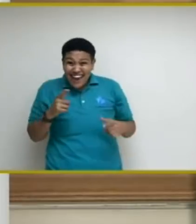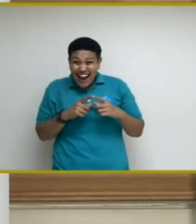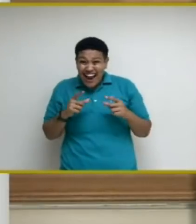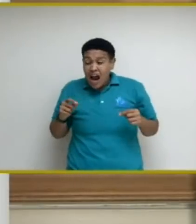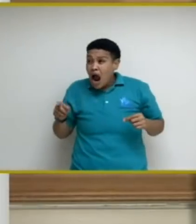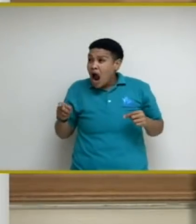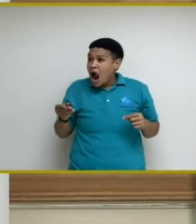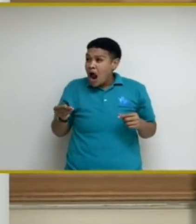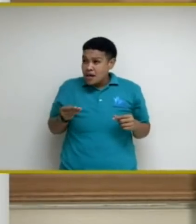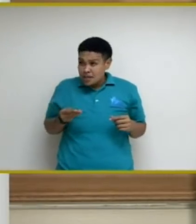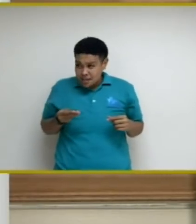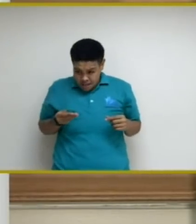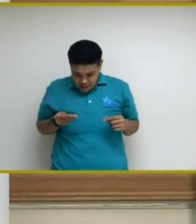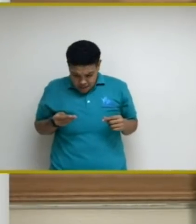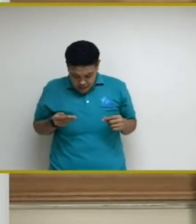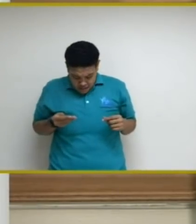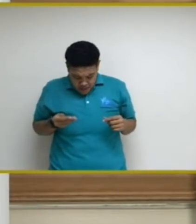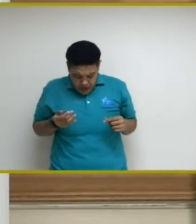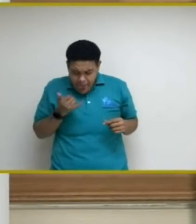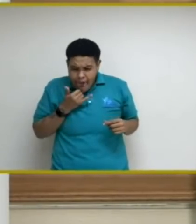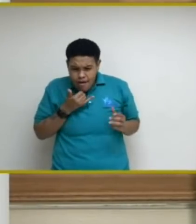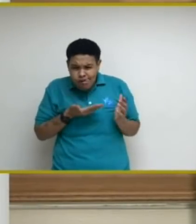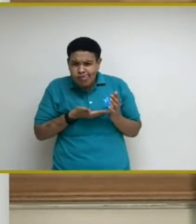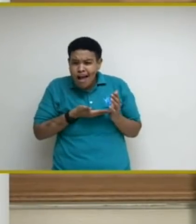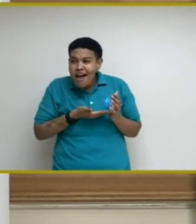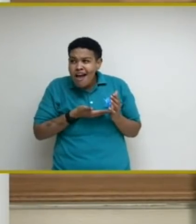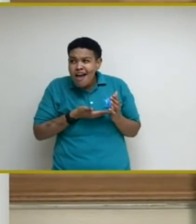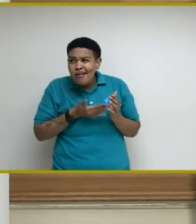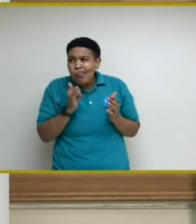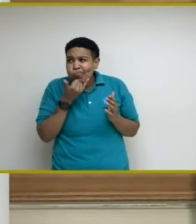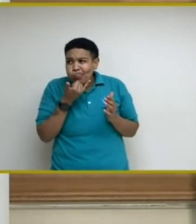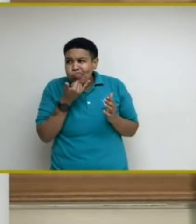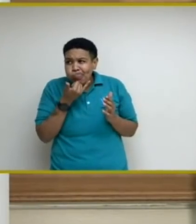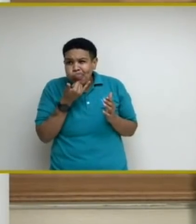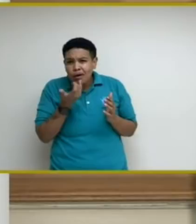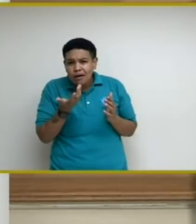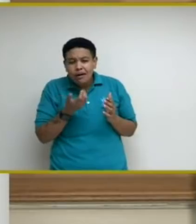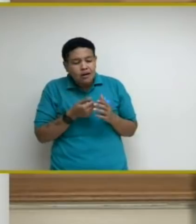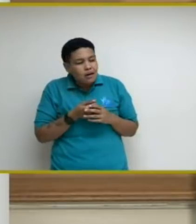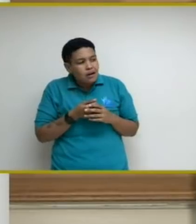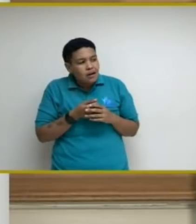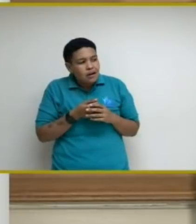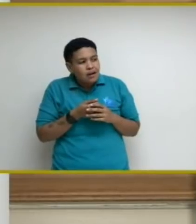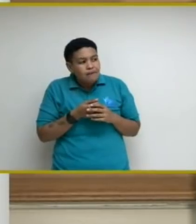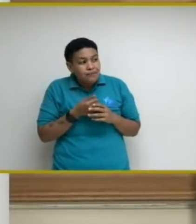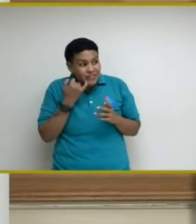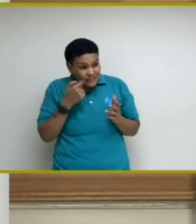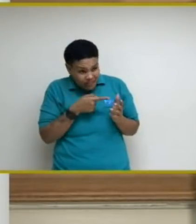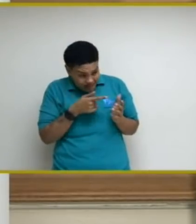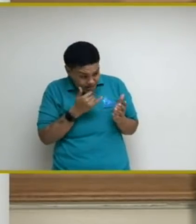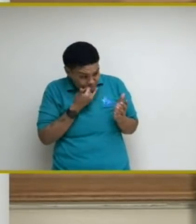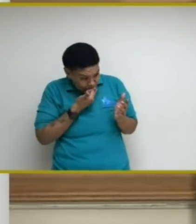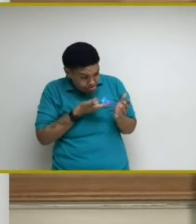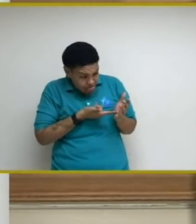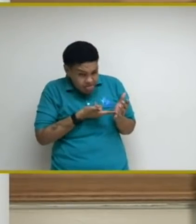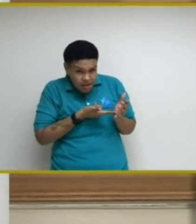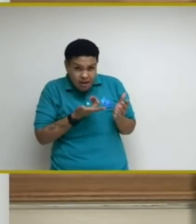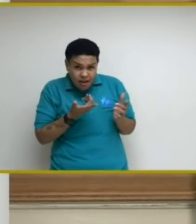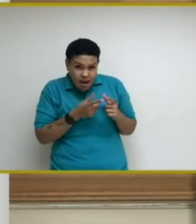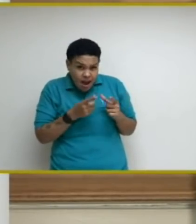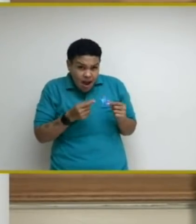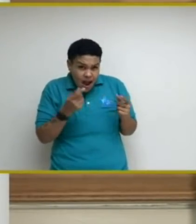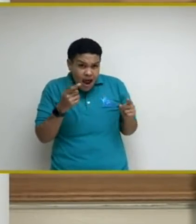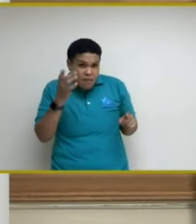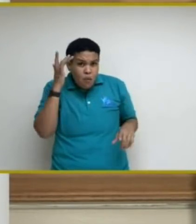their possession has an error, and if this particular circumstance is because